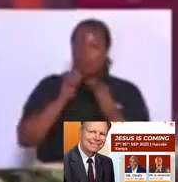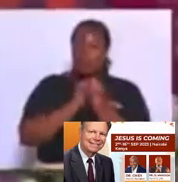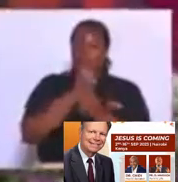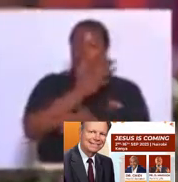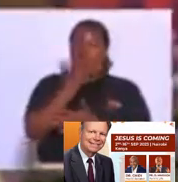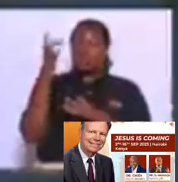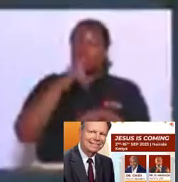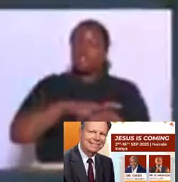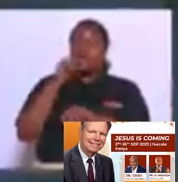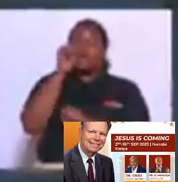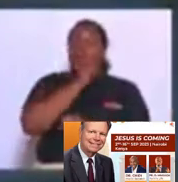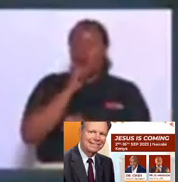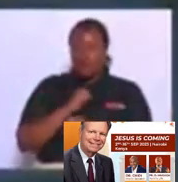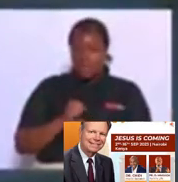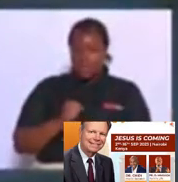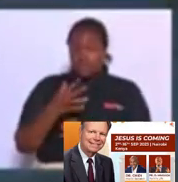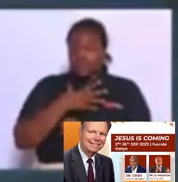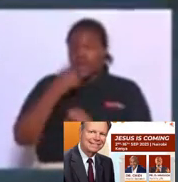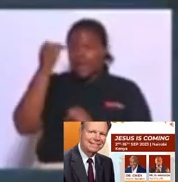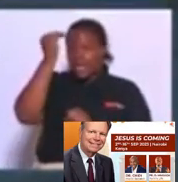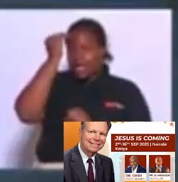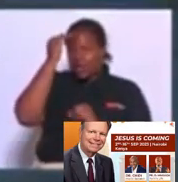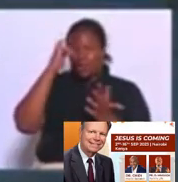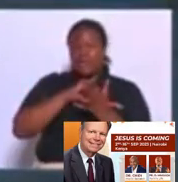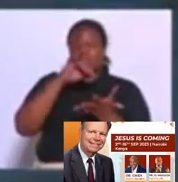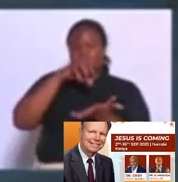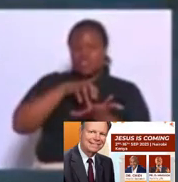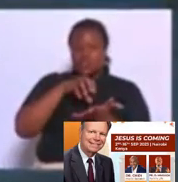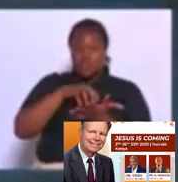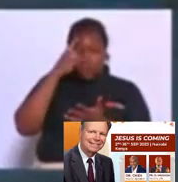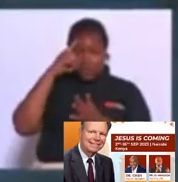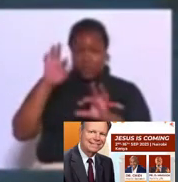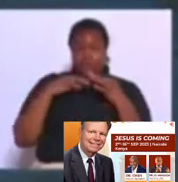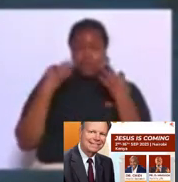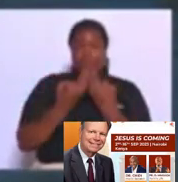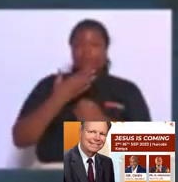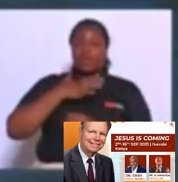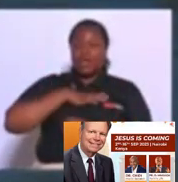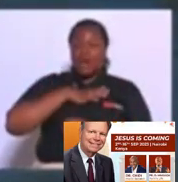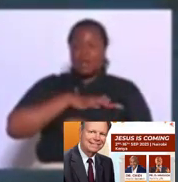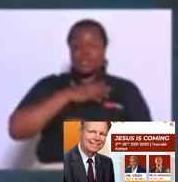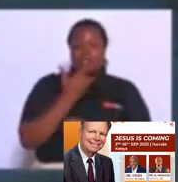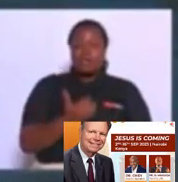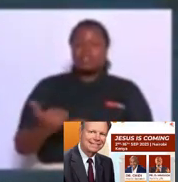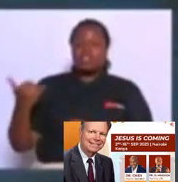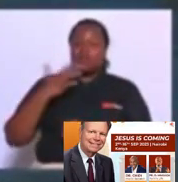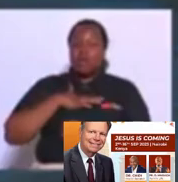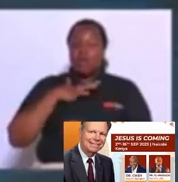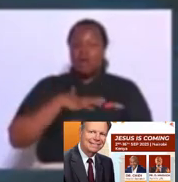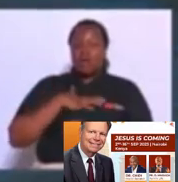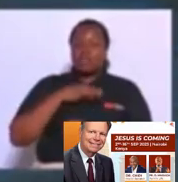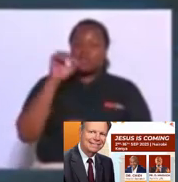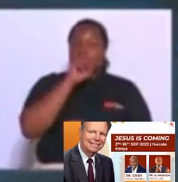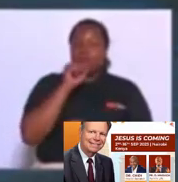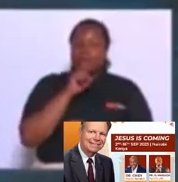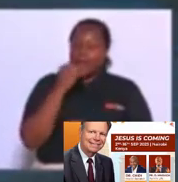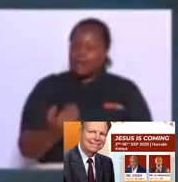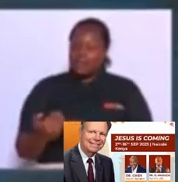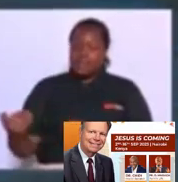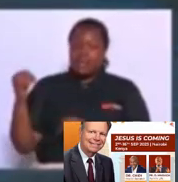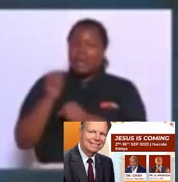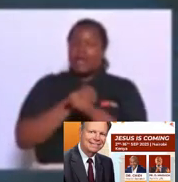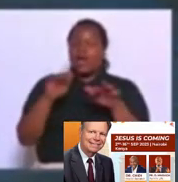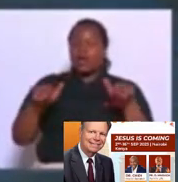you are older. And I know that's the case in our family. Our children, our grandchildren can't wait until grandma